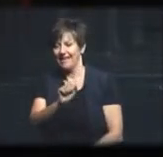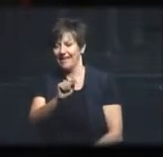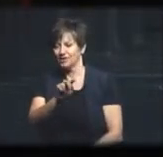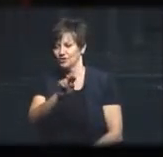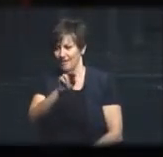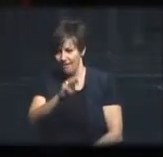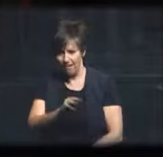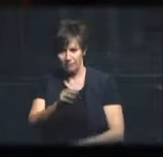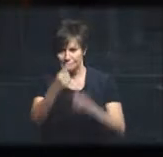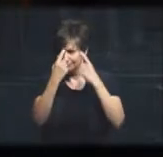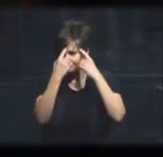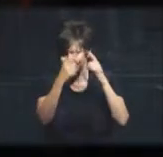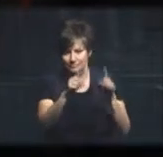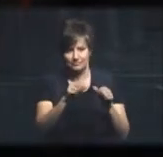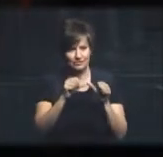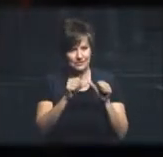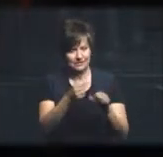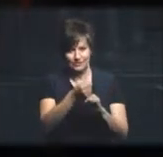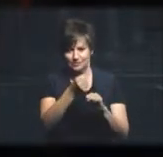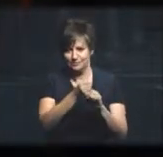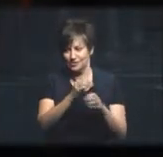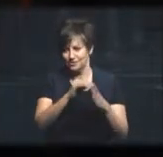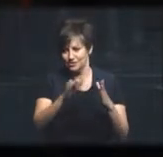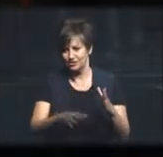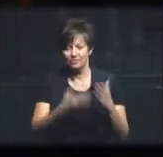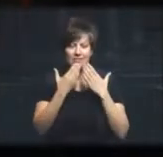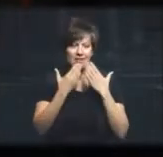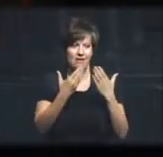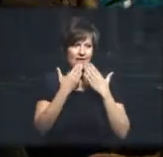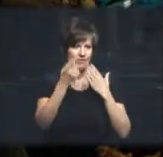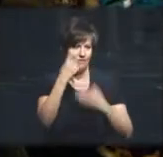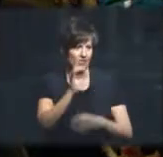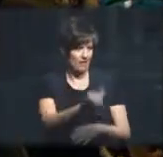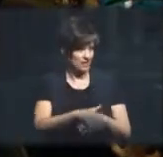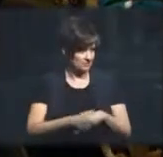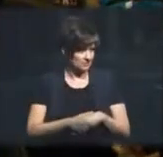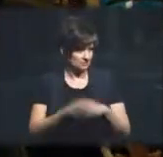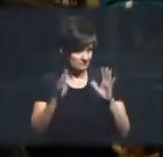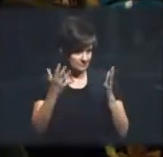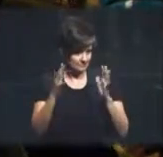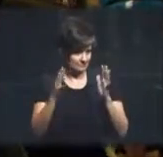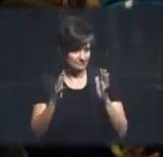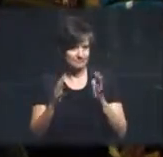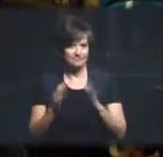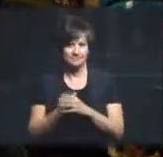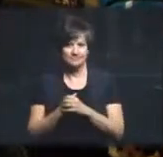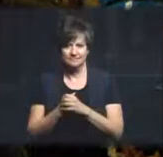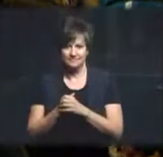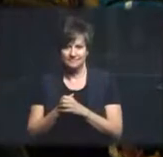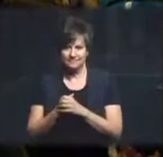and you continue to support students, and I'm really grateful to you for that.